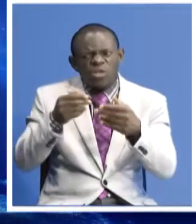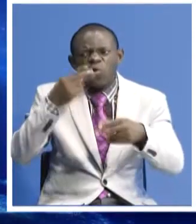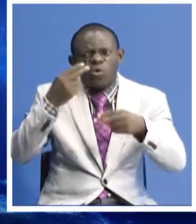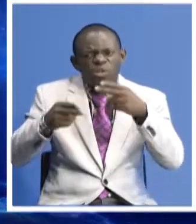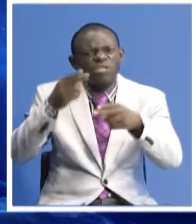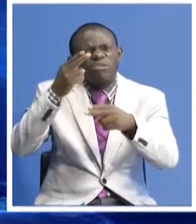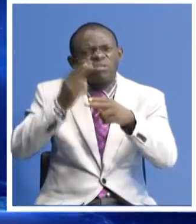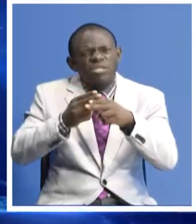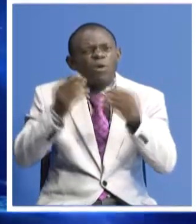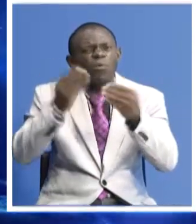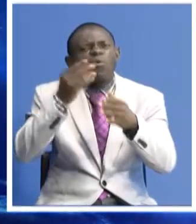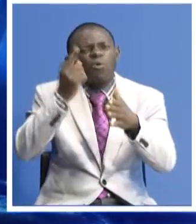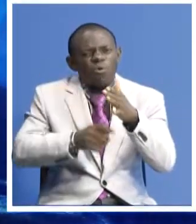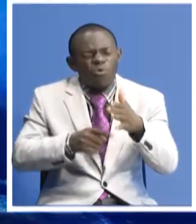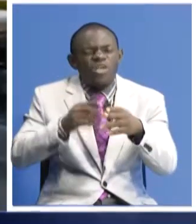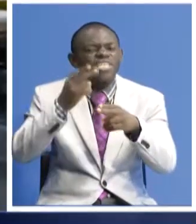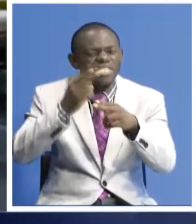which will determine its rank.